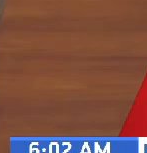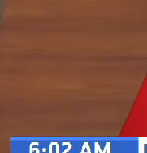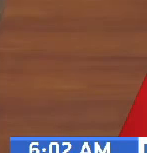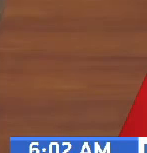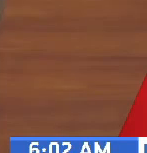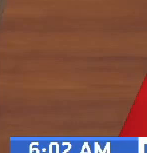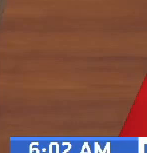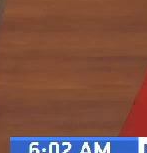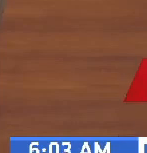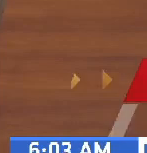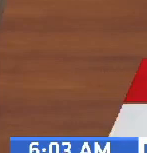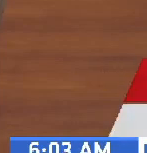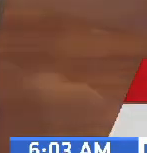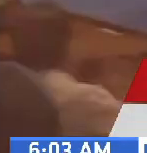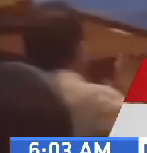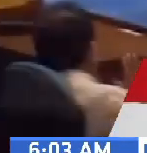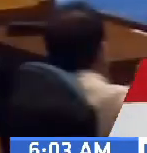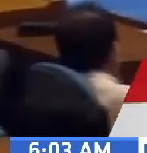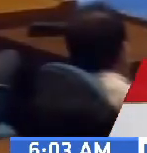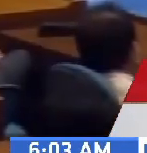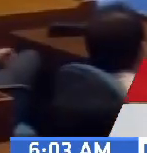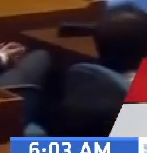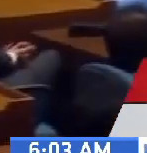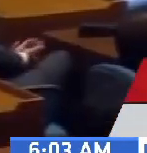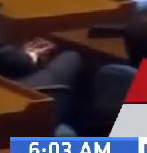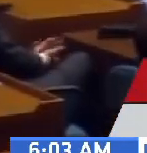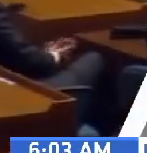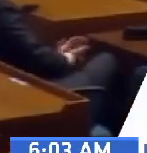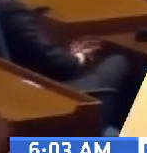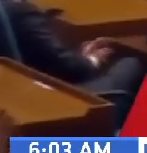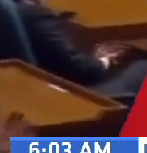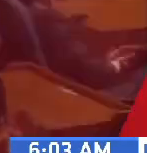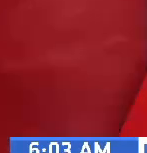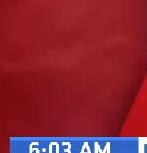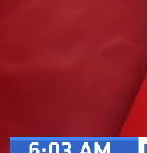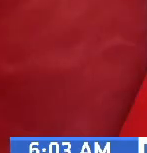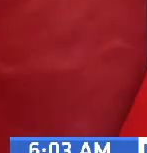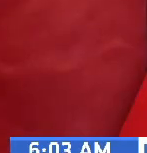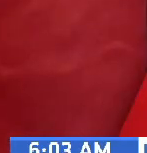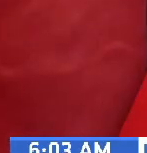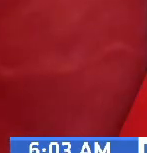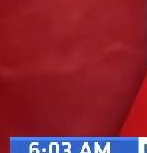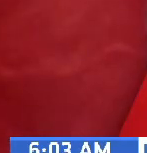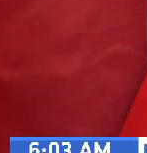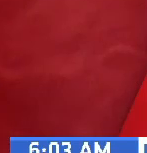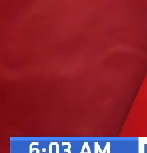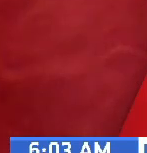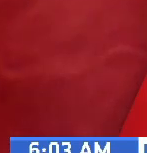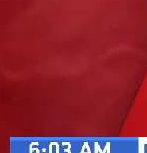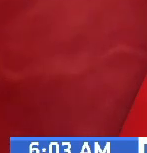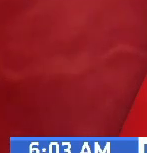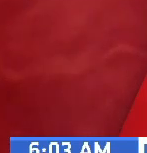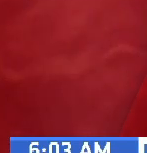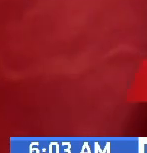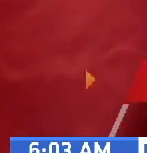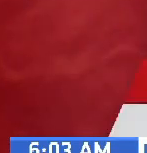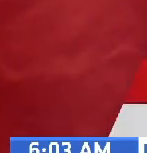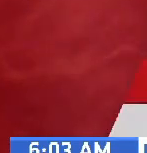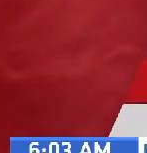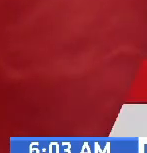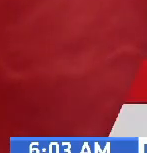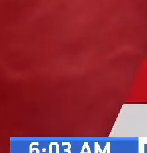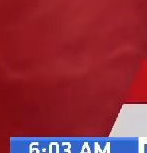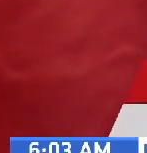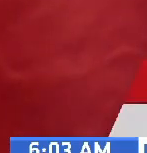elected President of the Republic of the Philippines. On the part of the House of Representatives, I